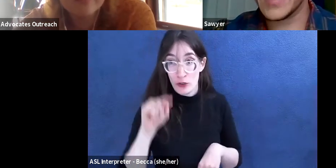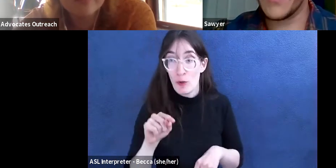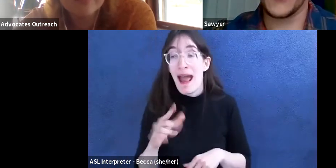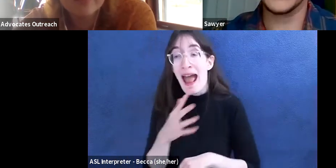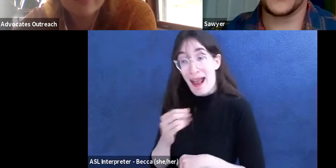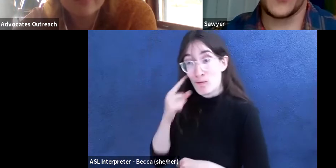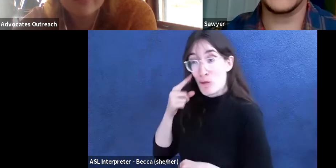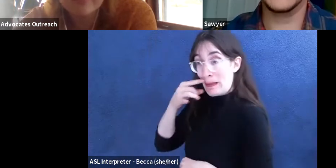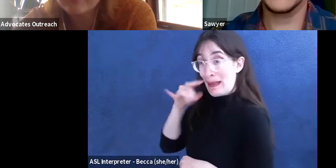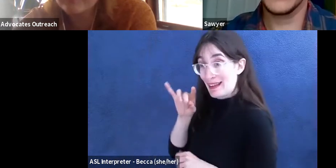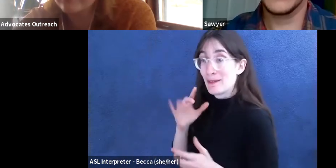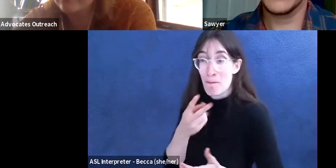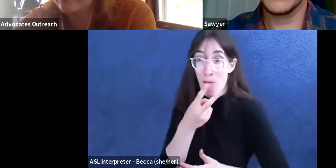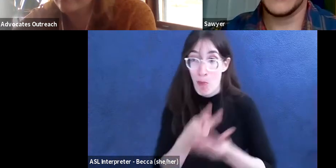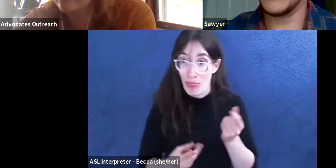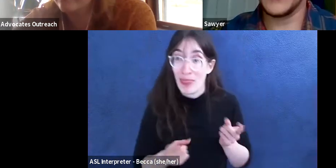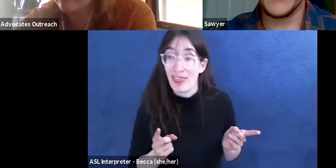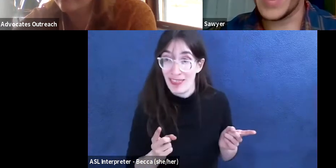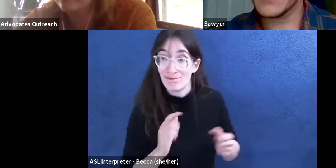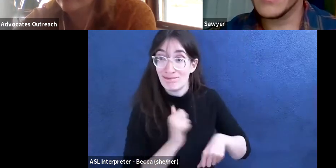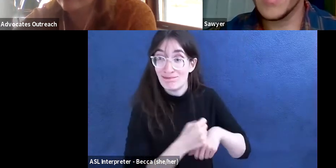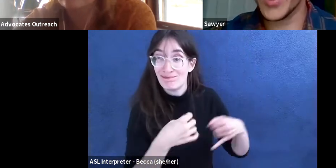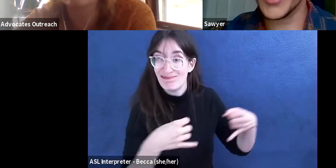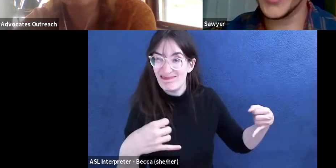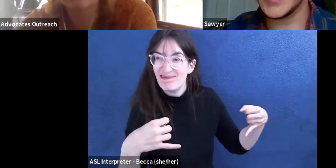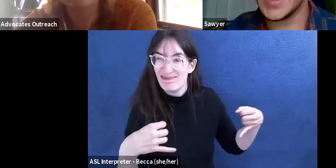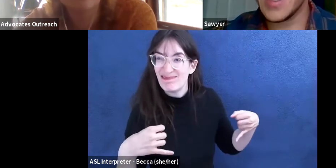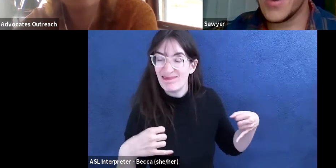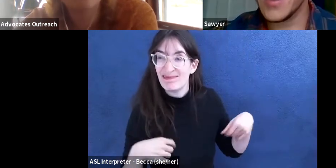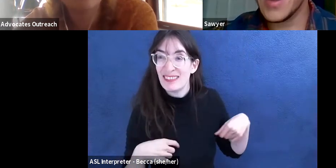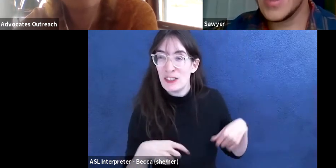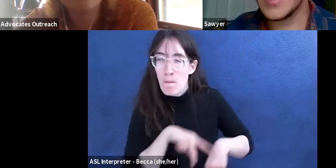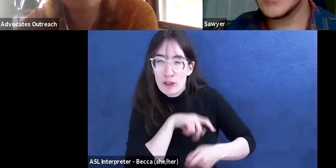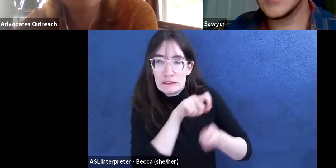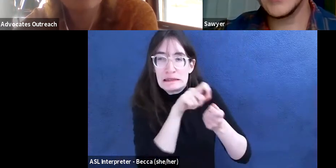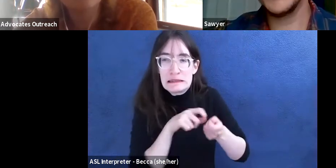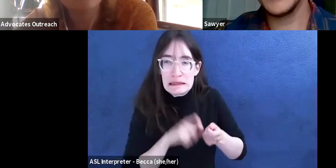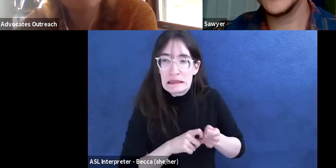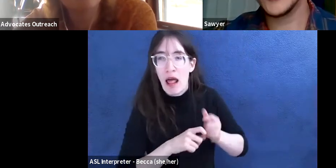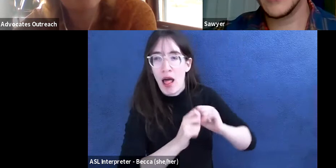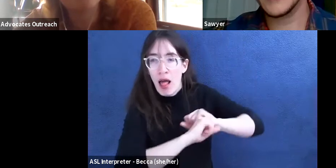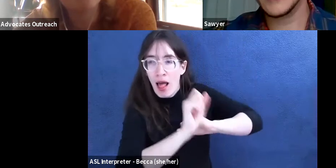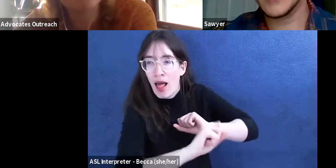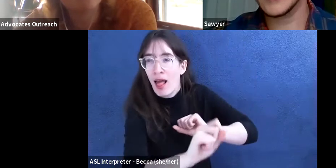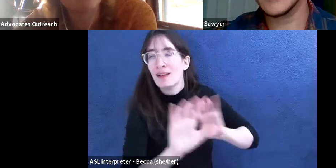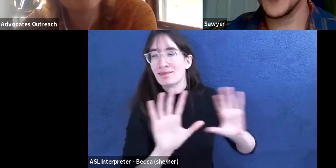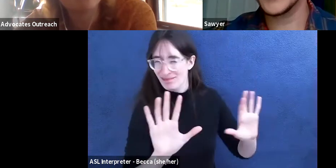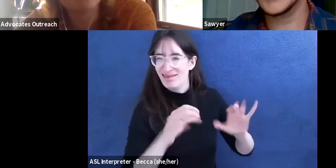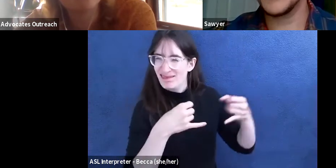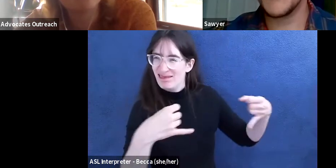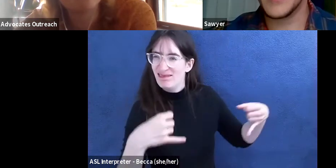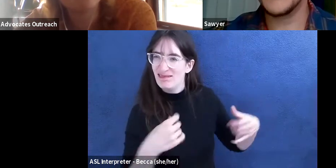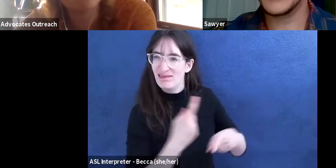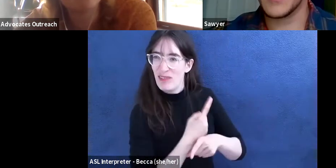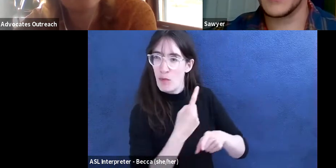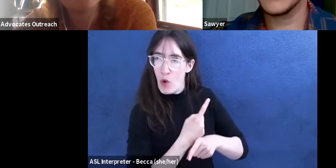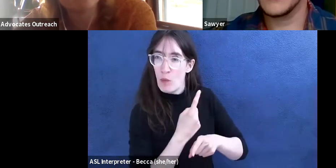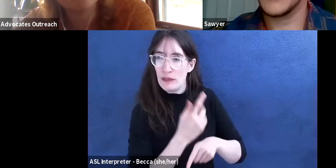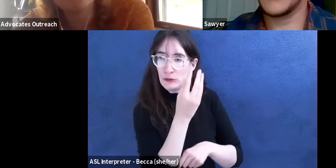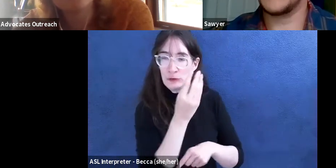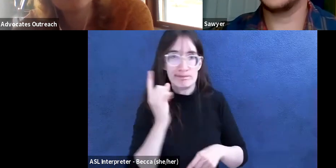I'm seeing, okay. In the chat here, we've got, in your opinion, is it good to share also